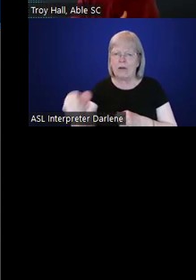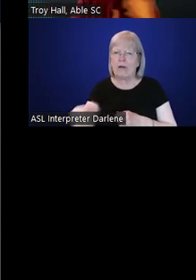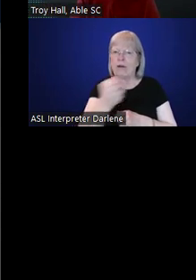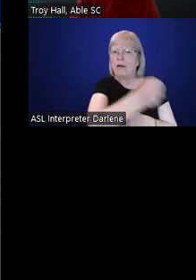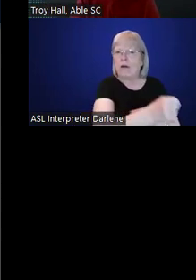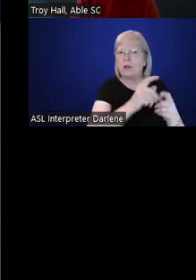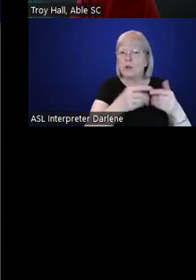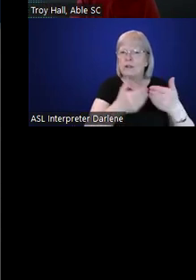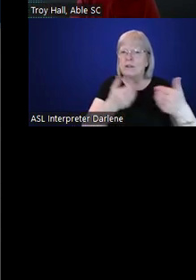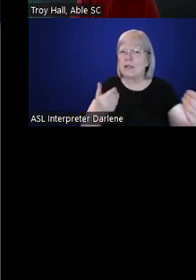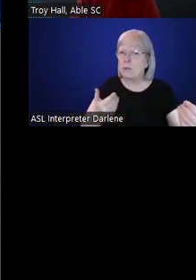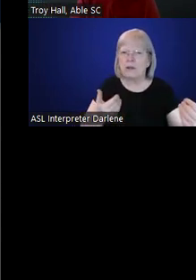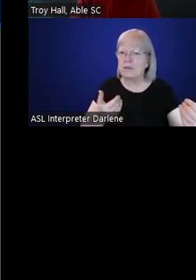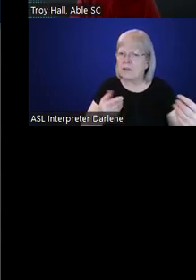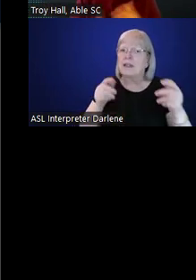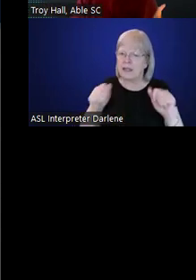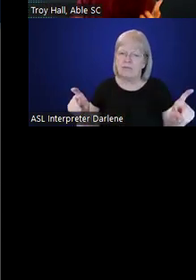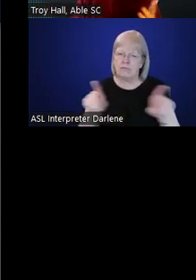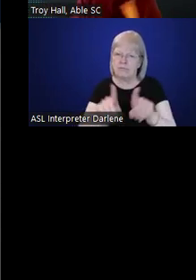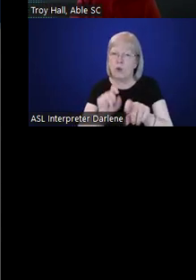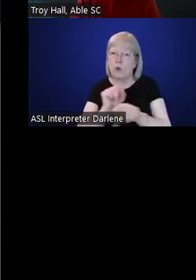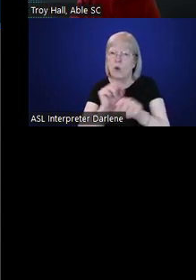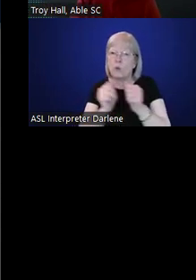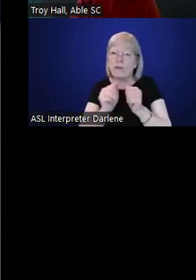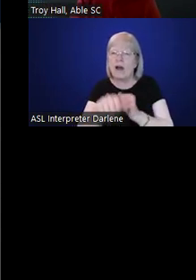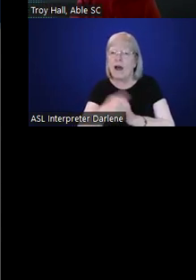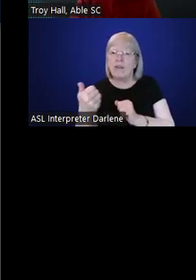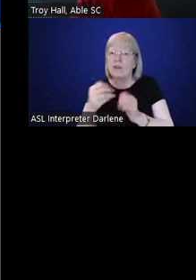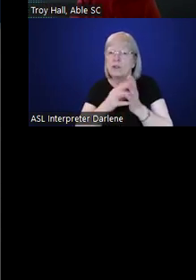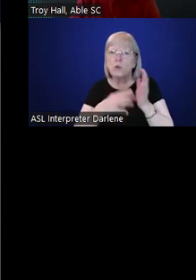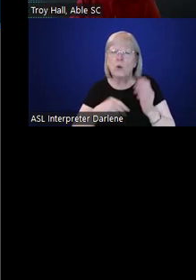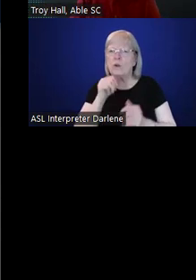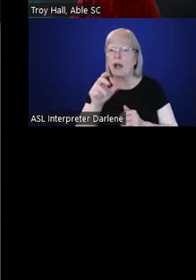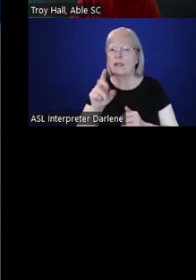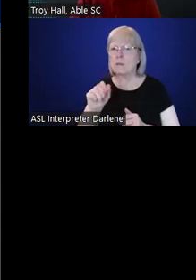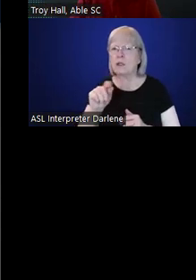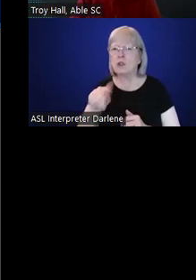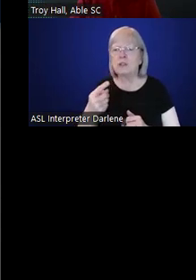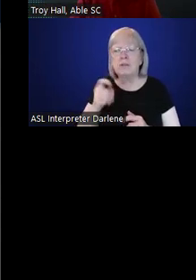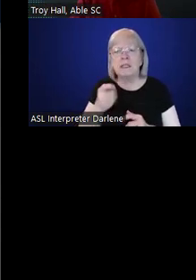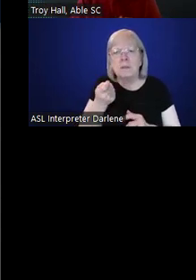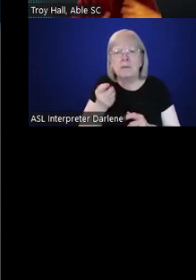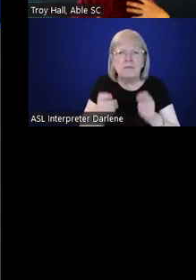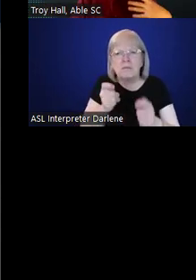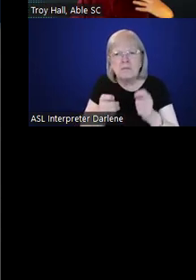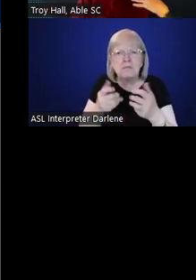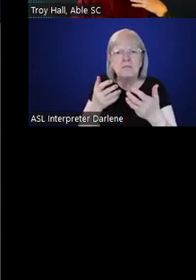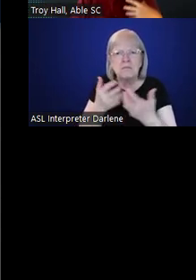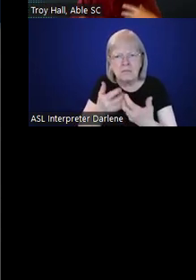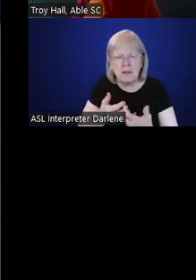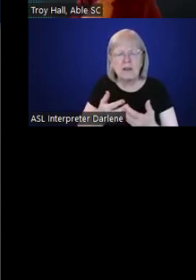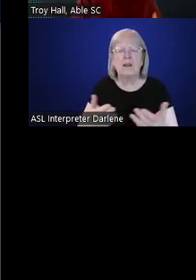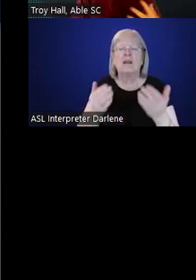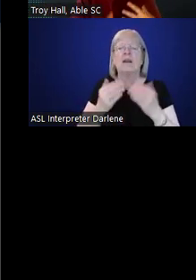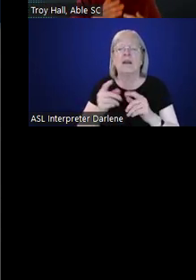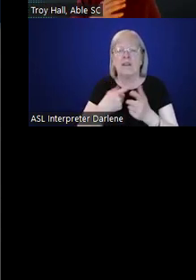can work alongside their disabled peers. It just takes a couple of common sense accommodations. And then they can also provide a structure that